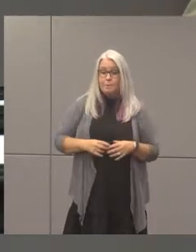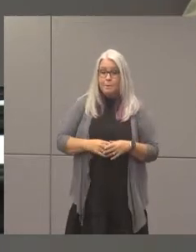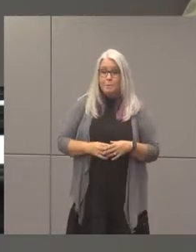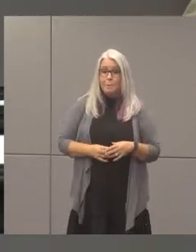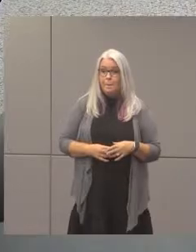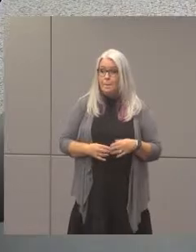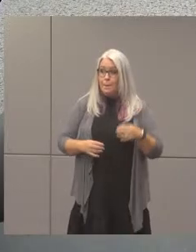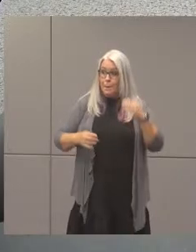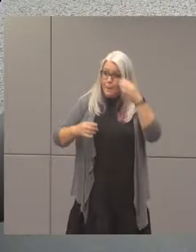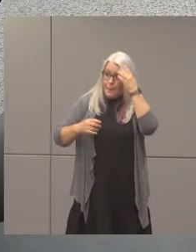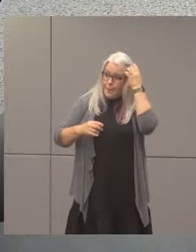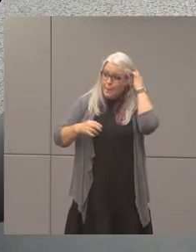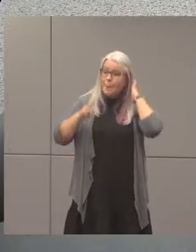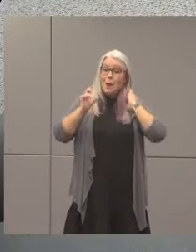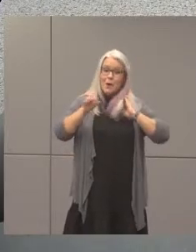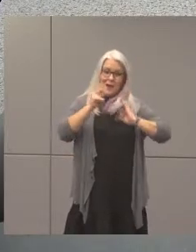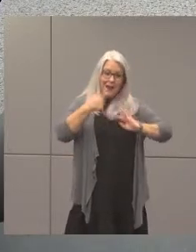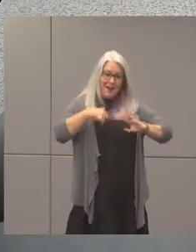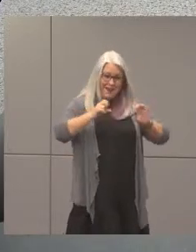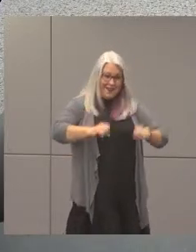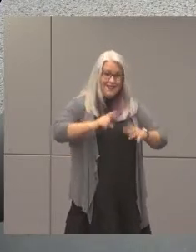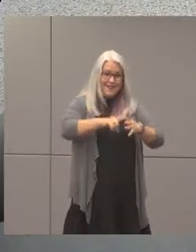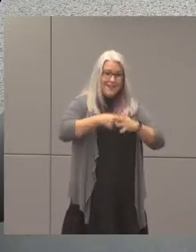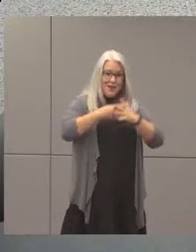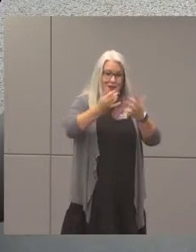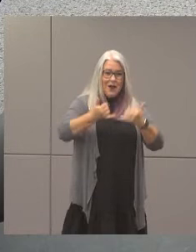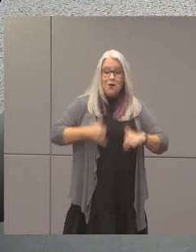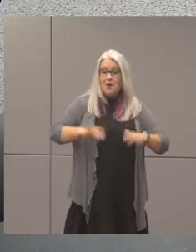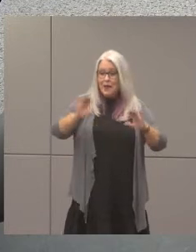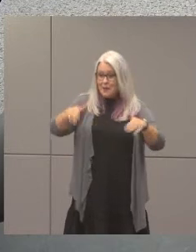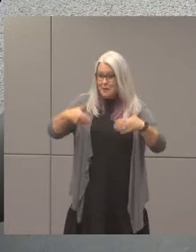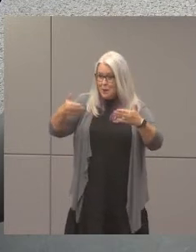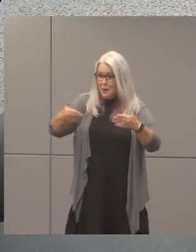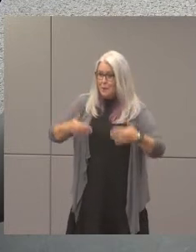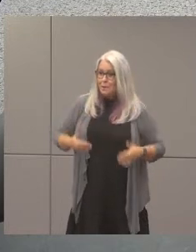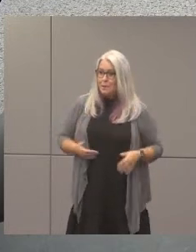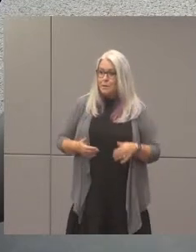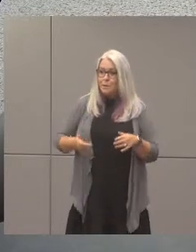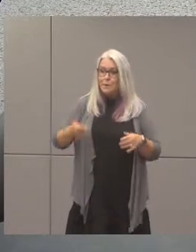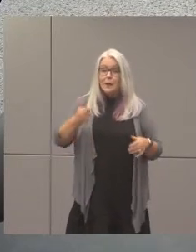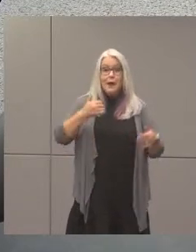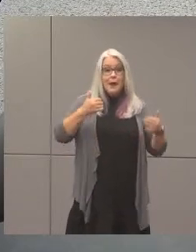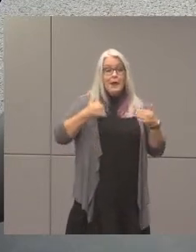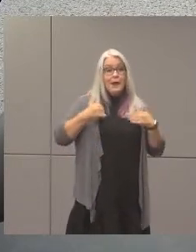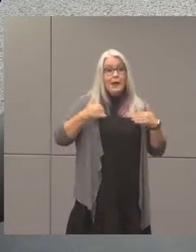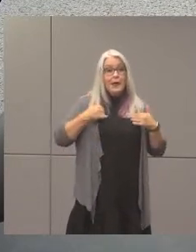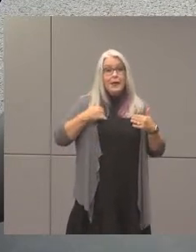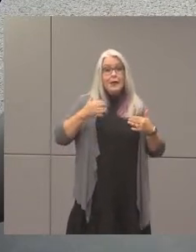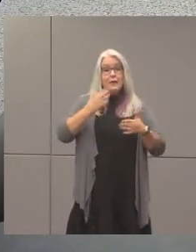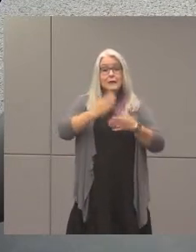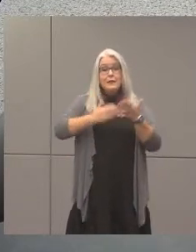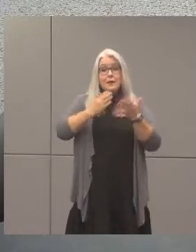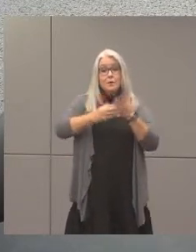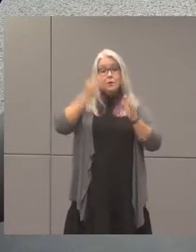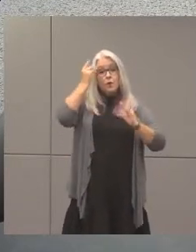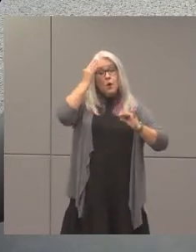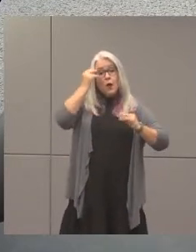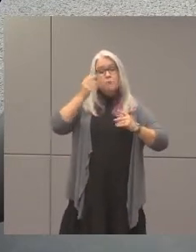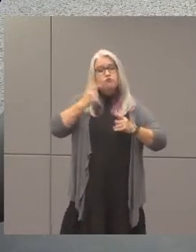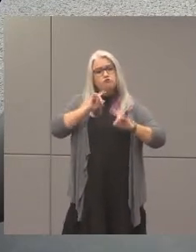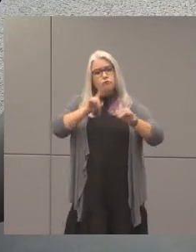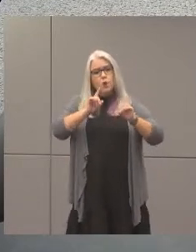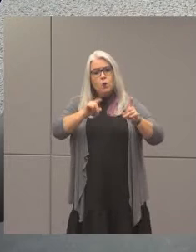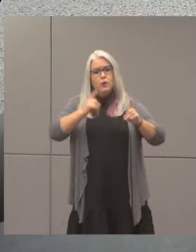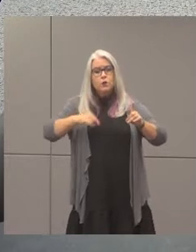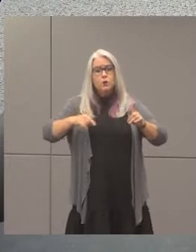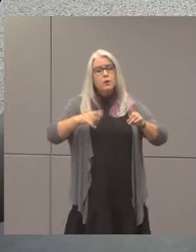Okay, I can start now. Yes, you can. Welcome. I had some thoughts while I was attending your committee meeting